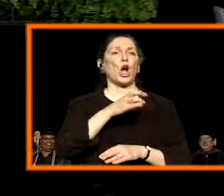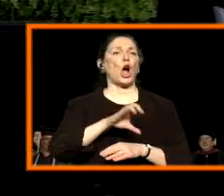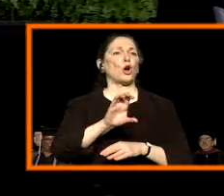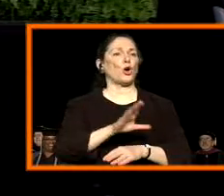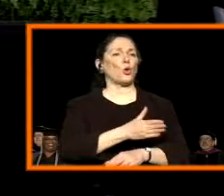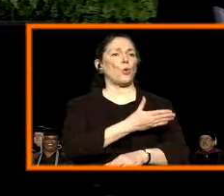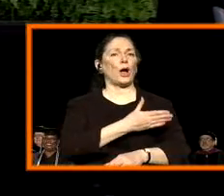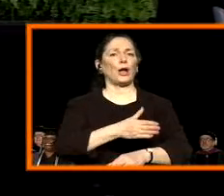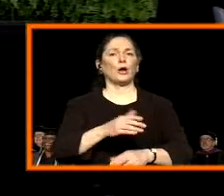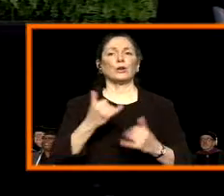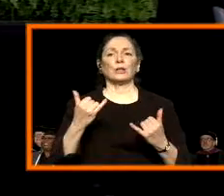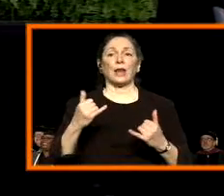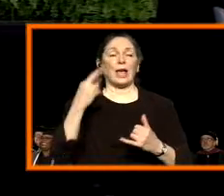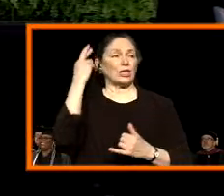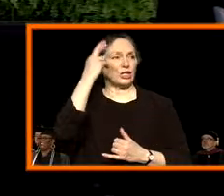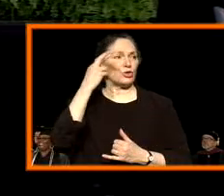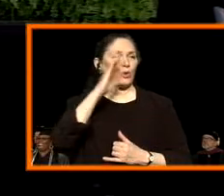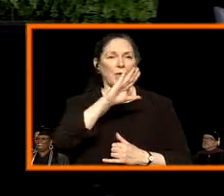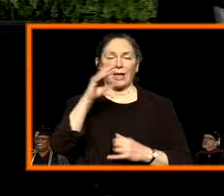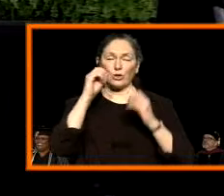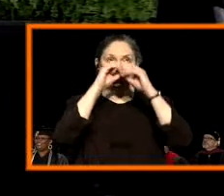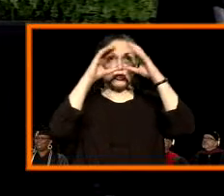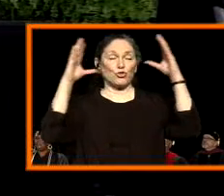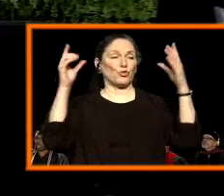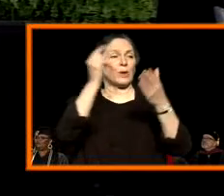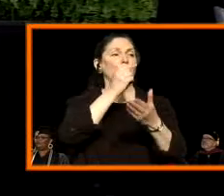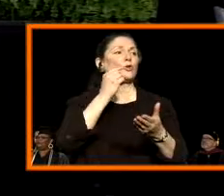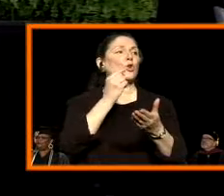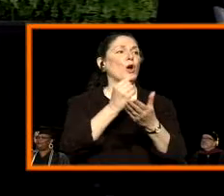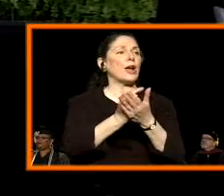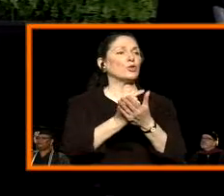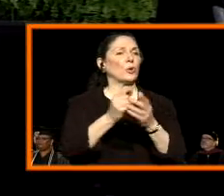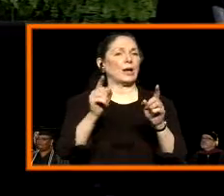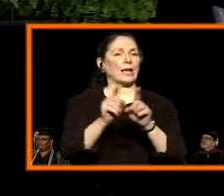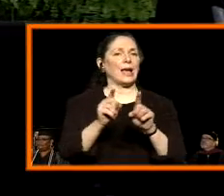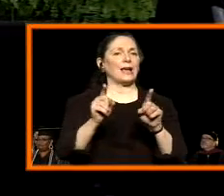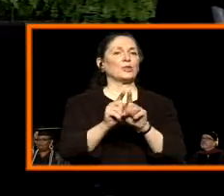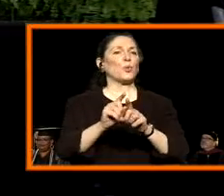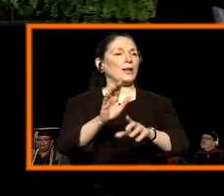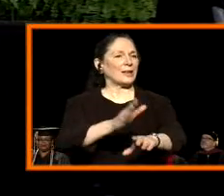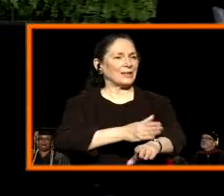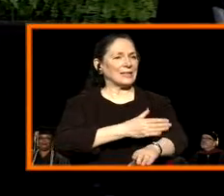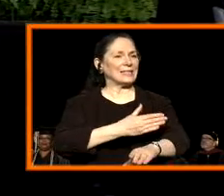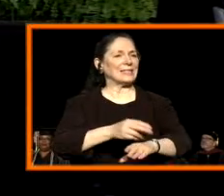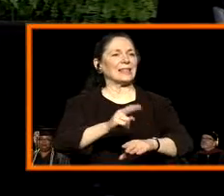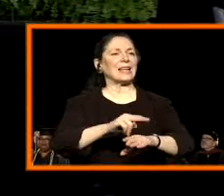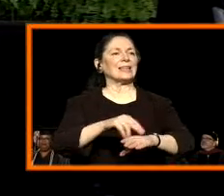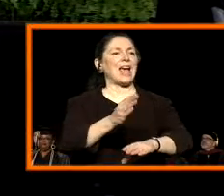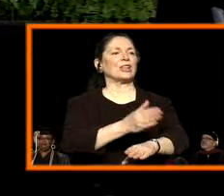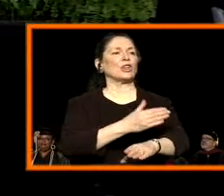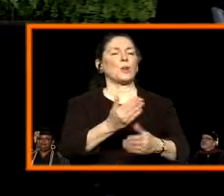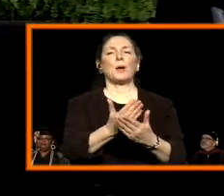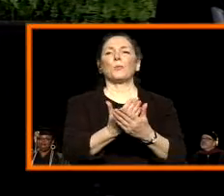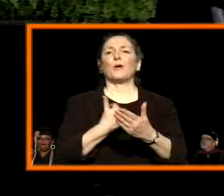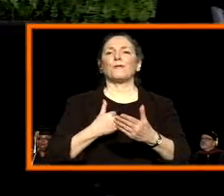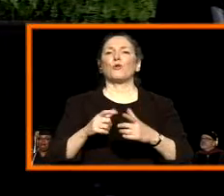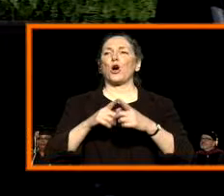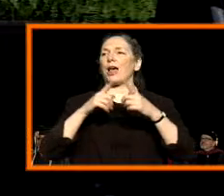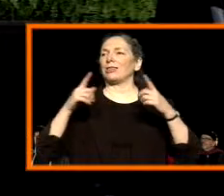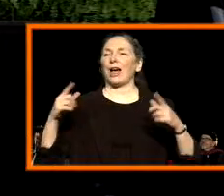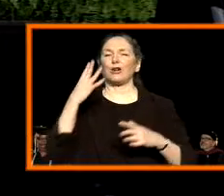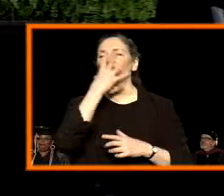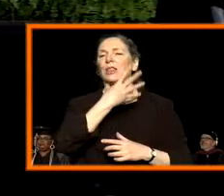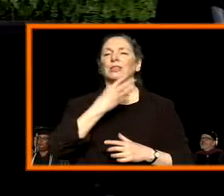is today realizing her dream of graduating, as well as to sing the national anthem before a large and